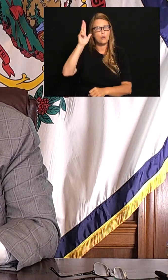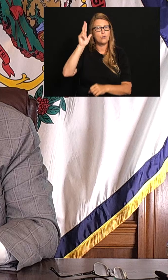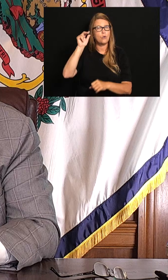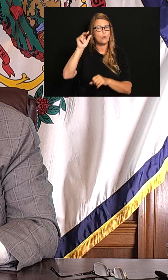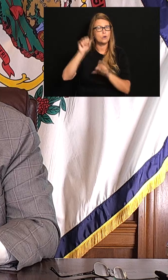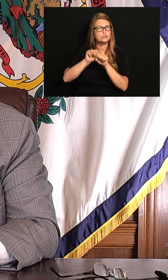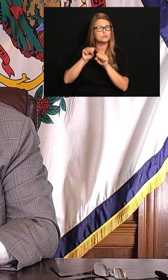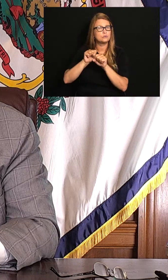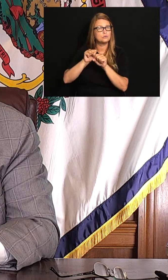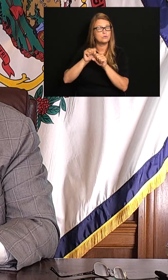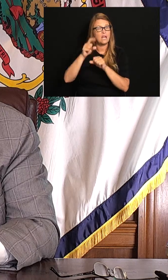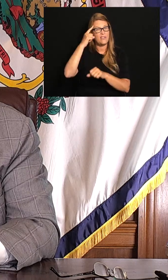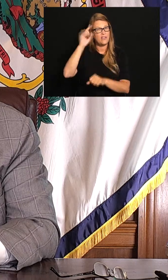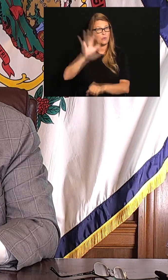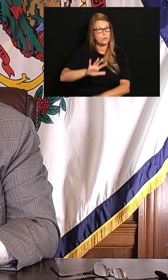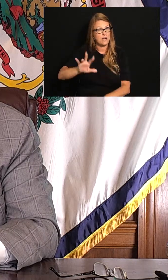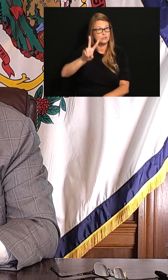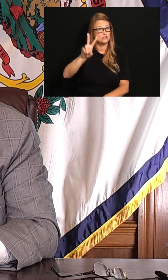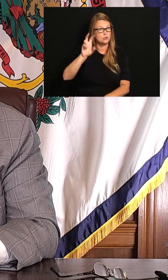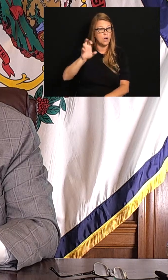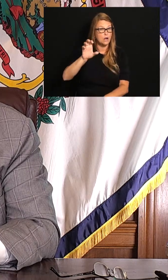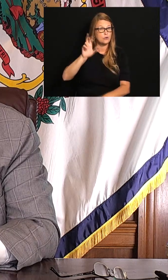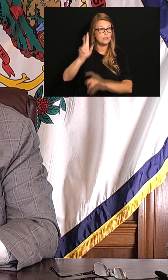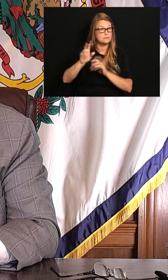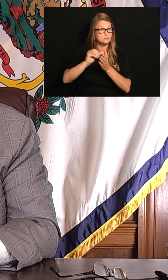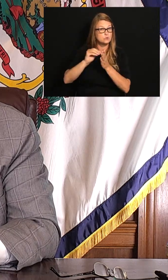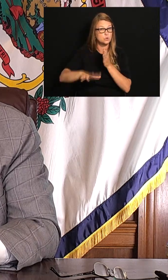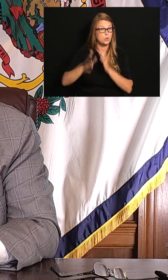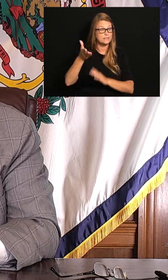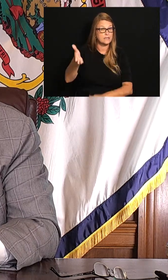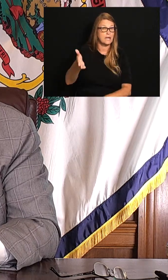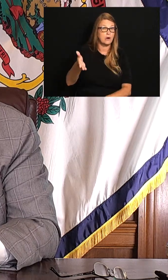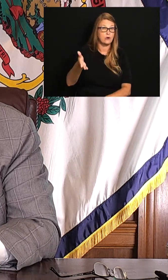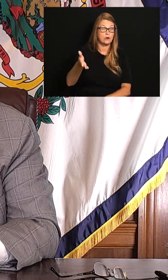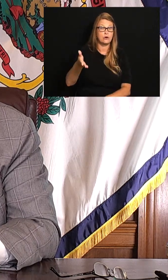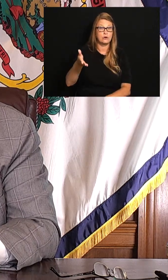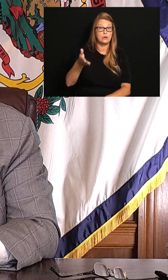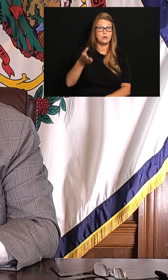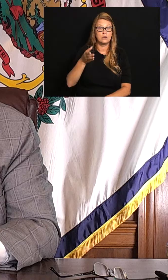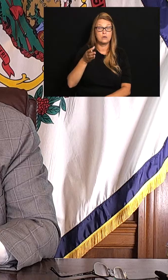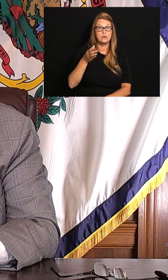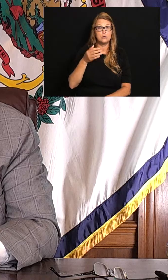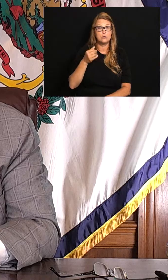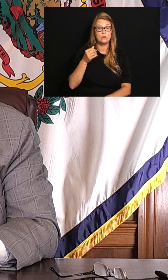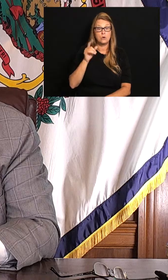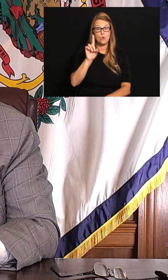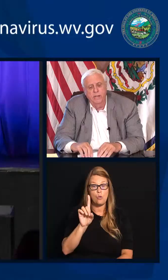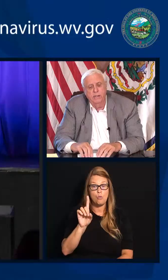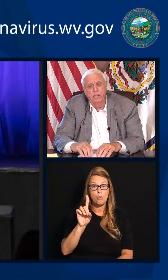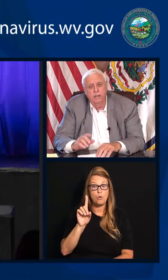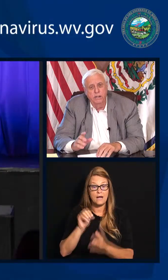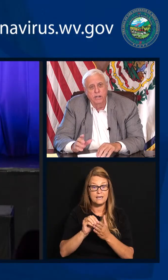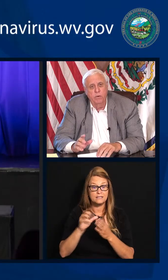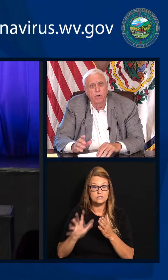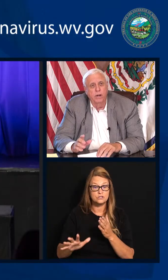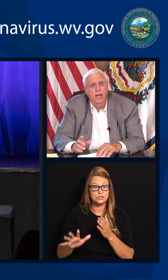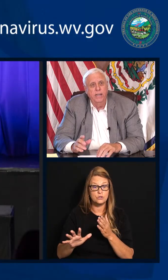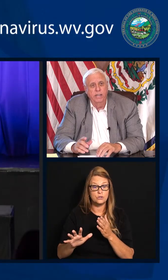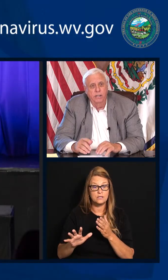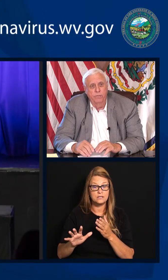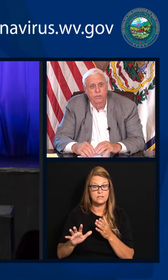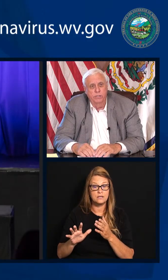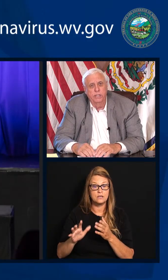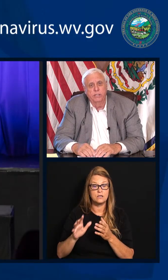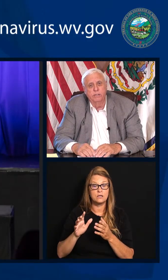200 plus, if I remember correctly, and everything. And there was one of the kids, and they were